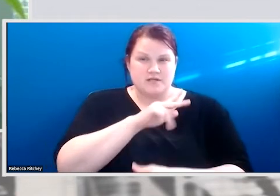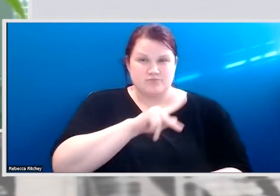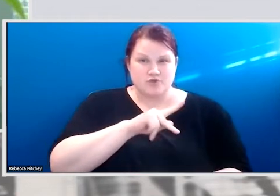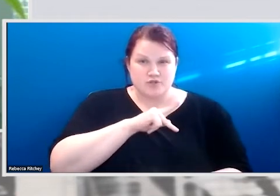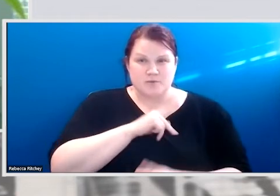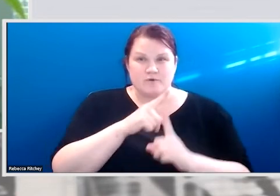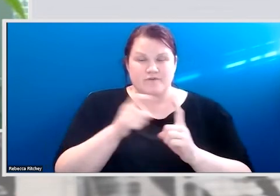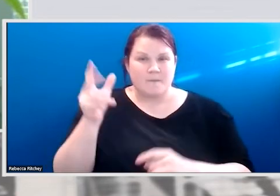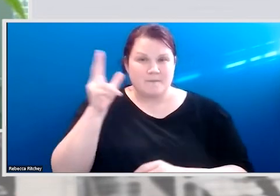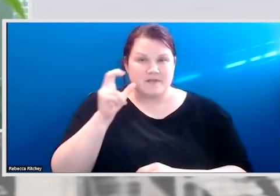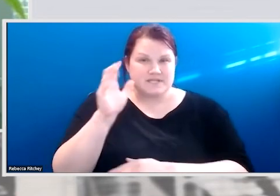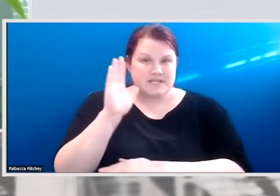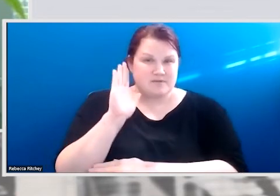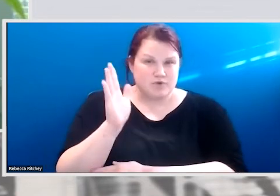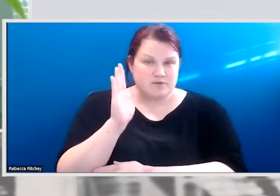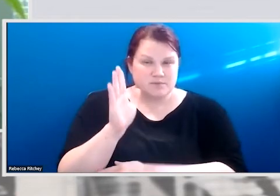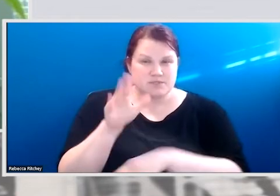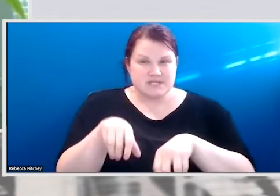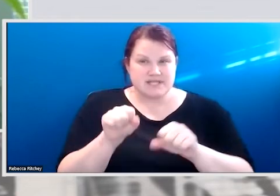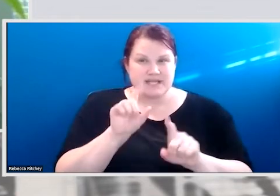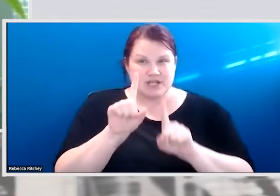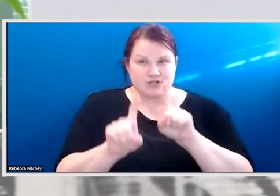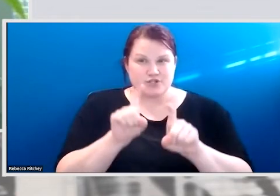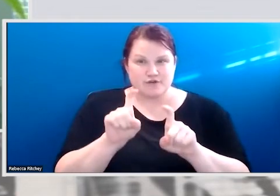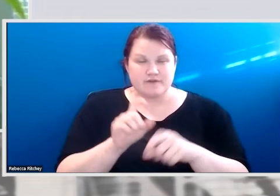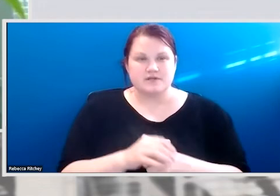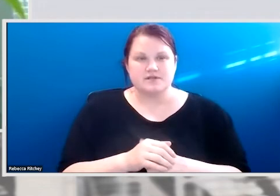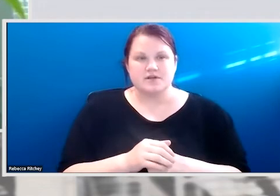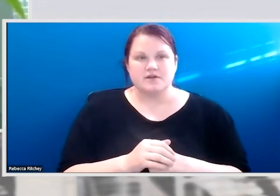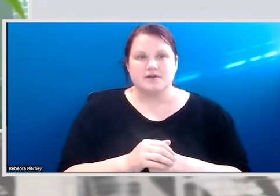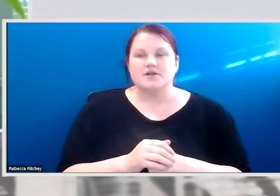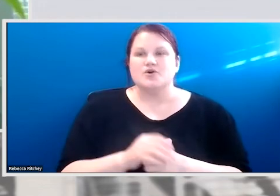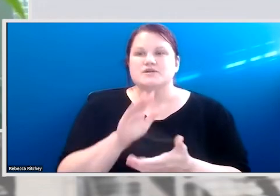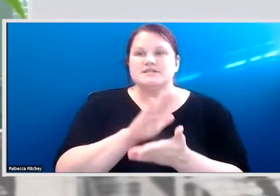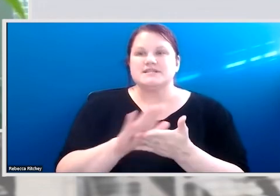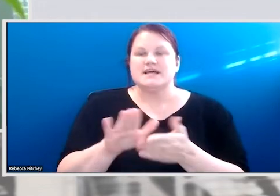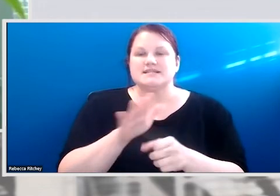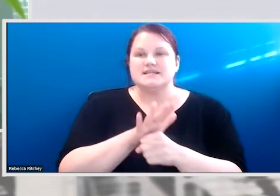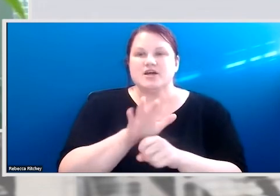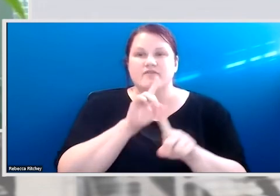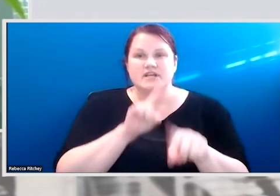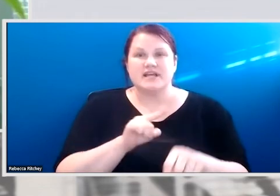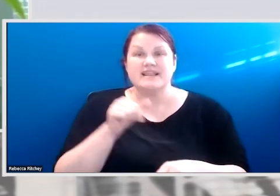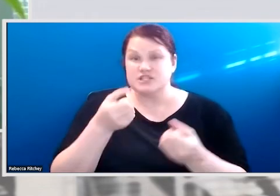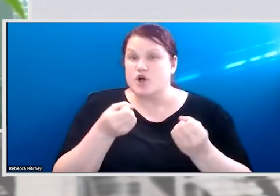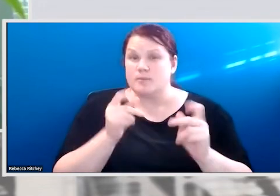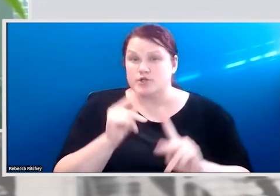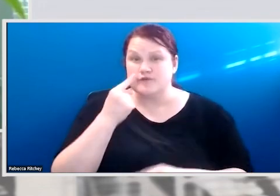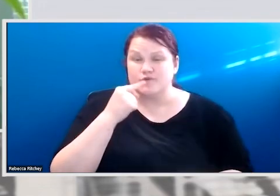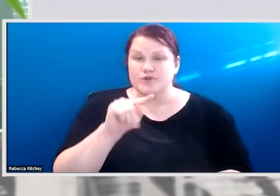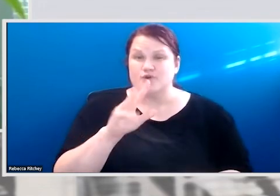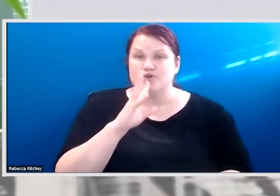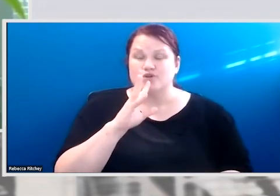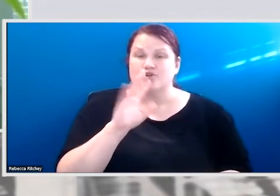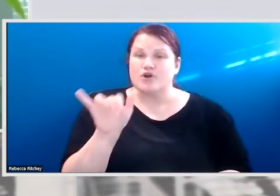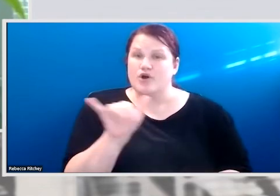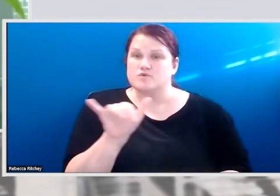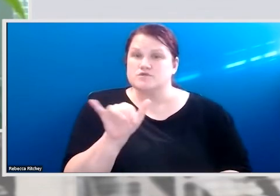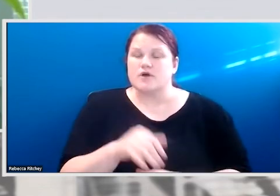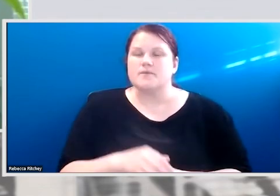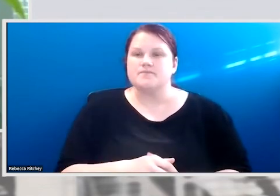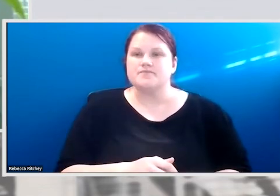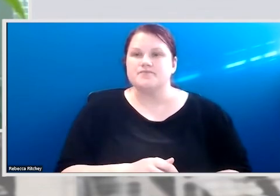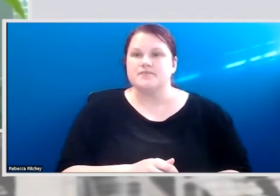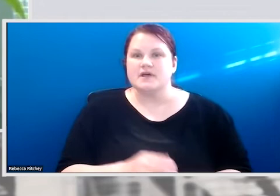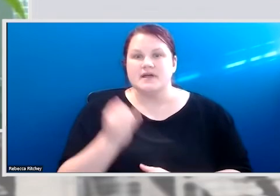to presentations and taking a survey? So Rebecca was nice enough to answer that one, but this is an opportunity for you to talk back to us as well. So if you